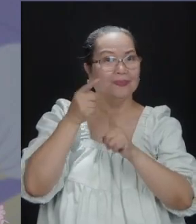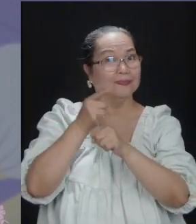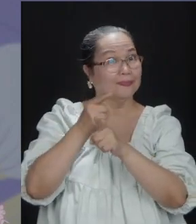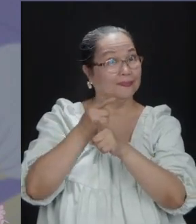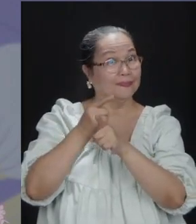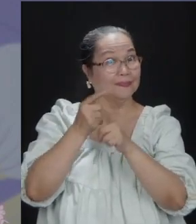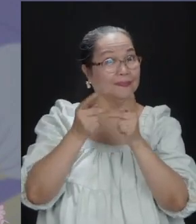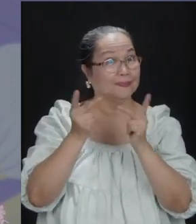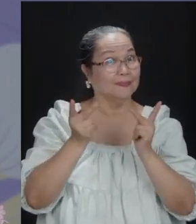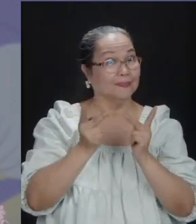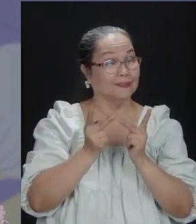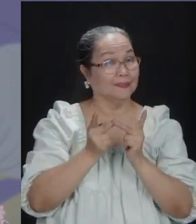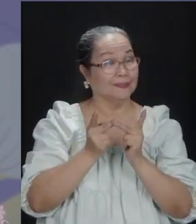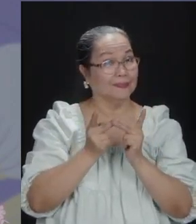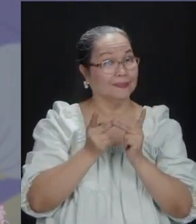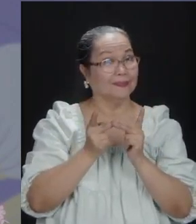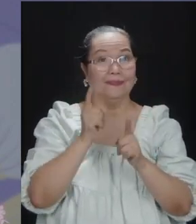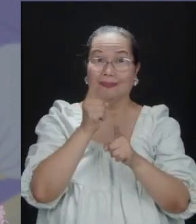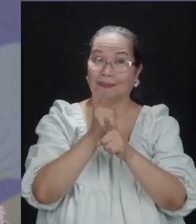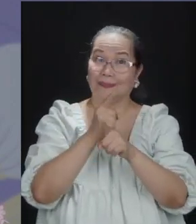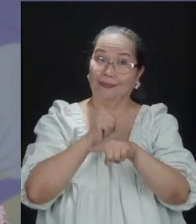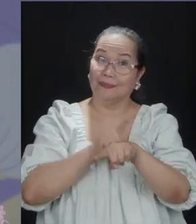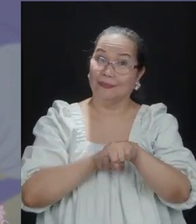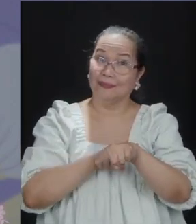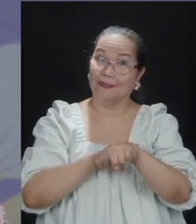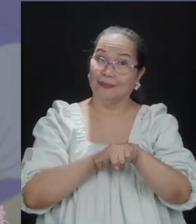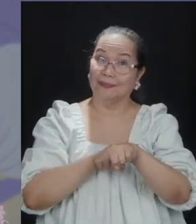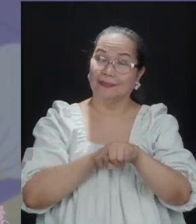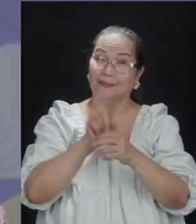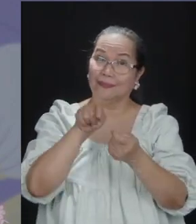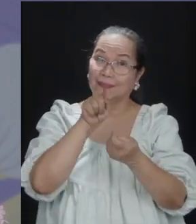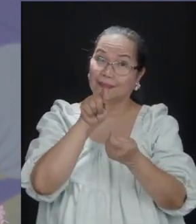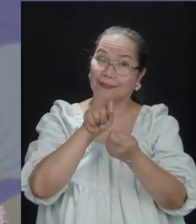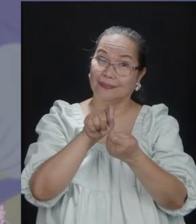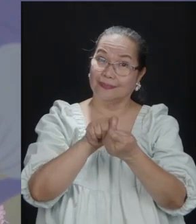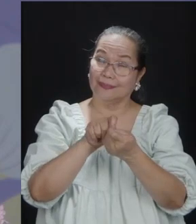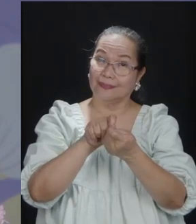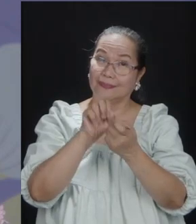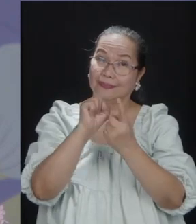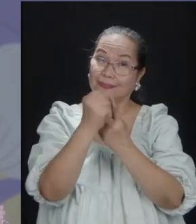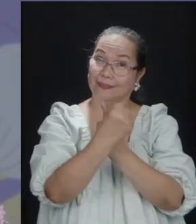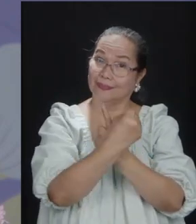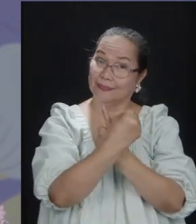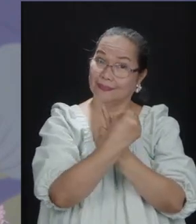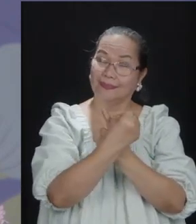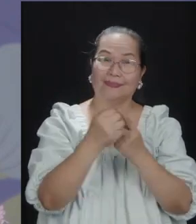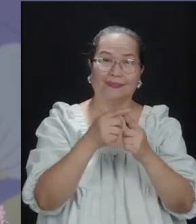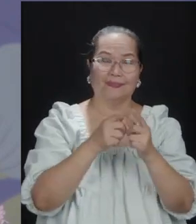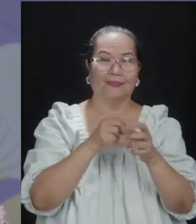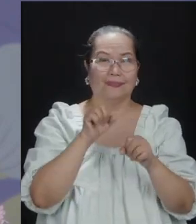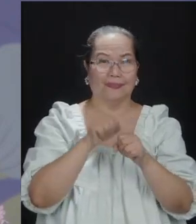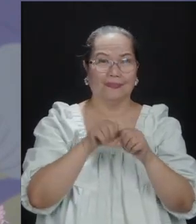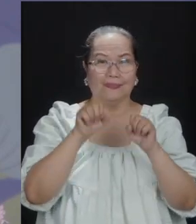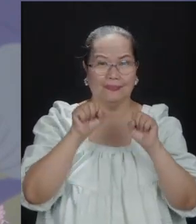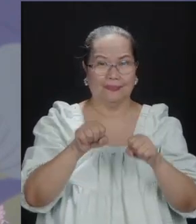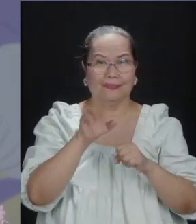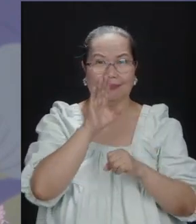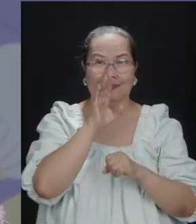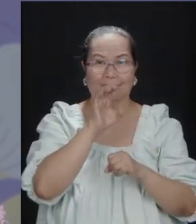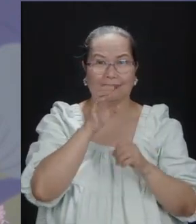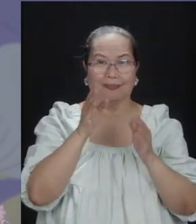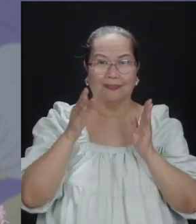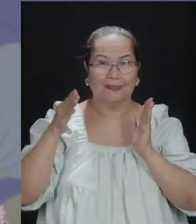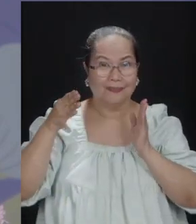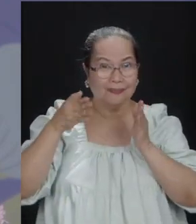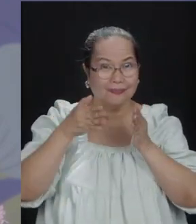place. She was at the right time, at the exact set of circumstances, so she can be a